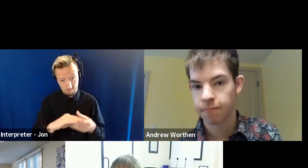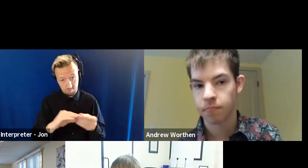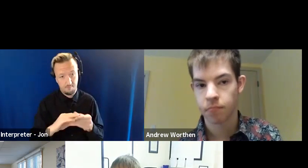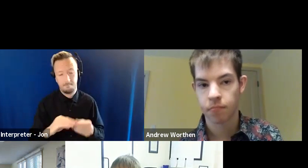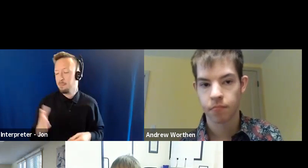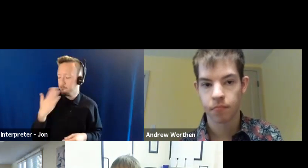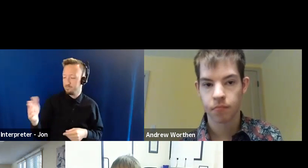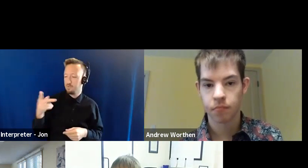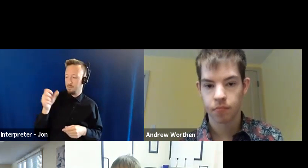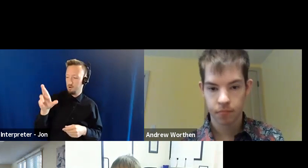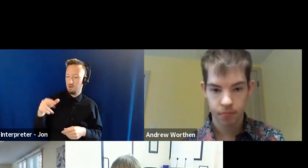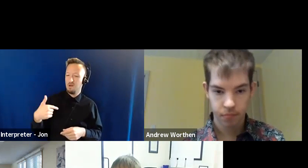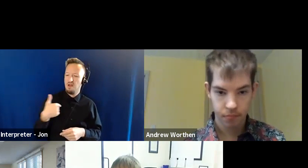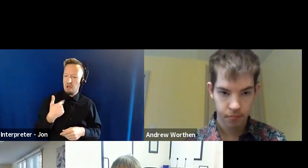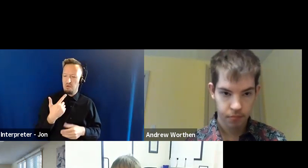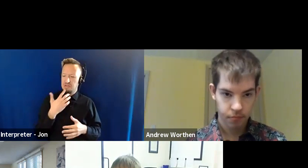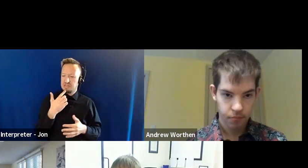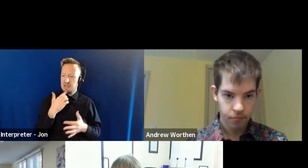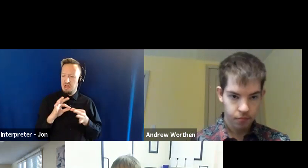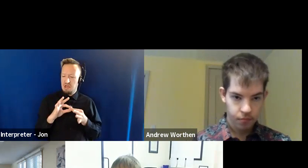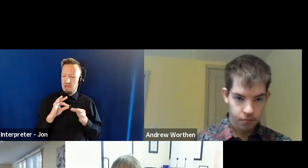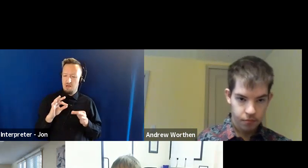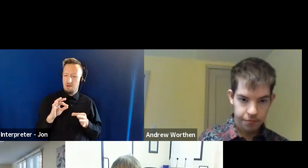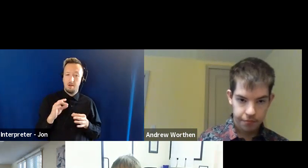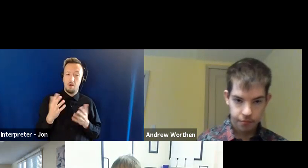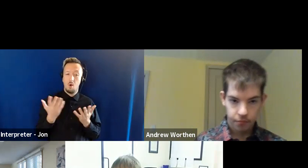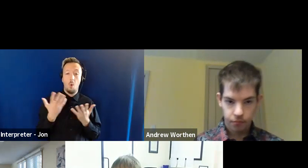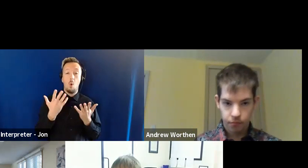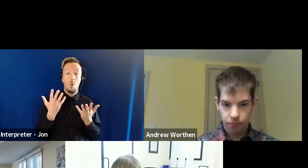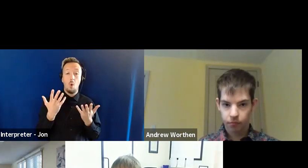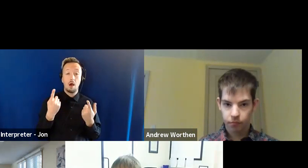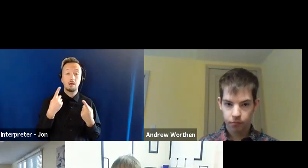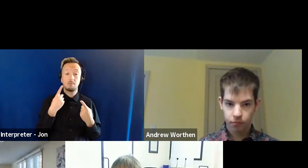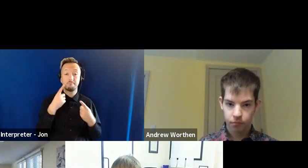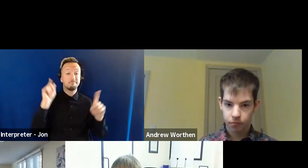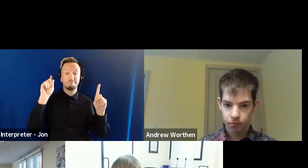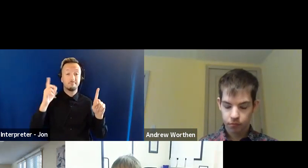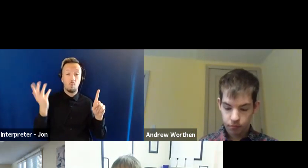Thank you, Peter. I would say that some of the significant accomplishments included